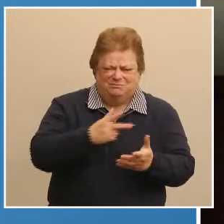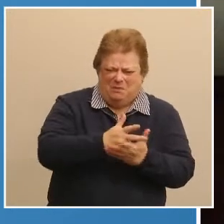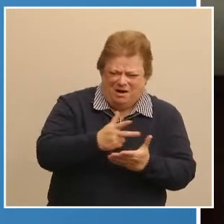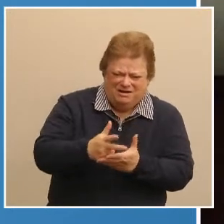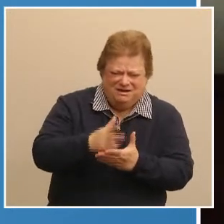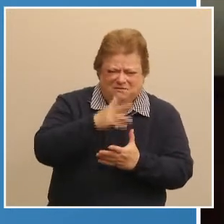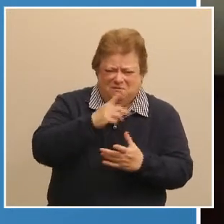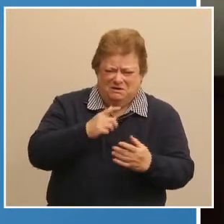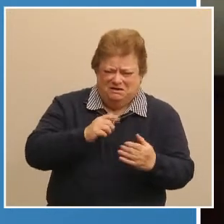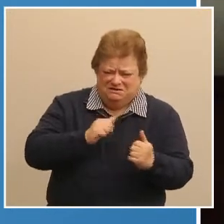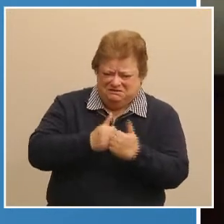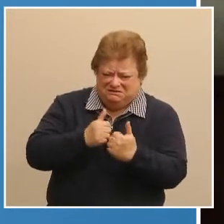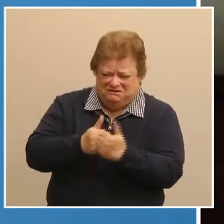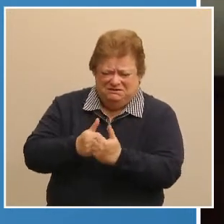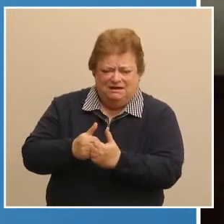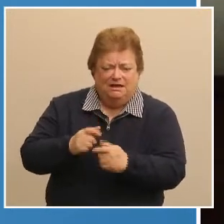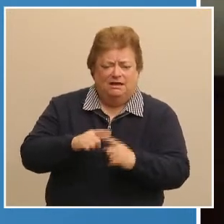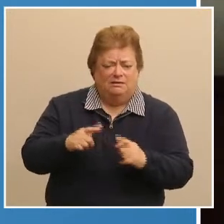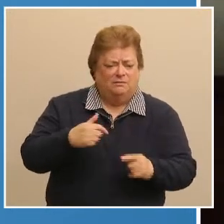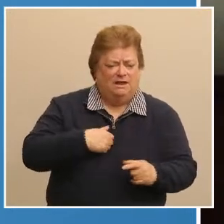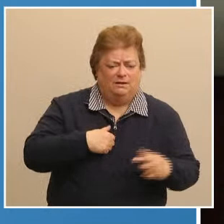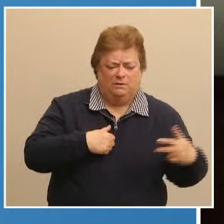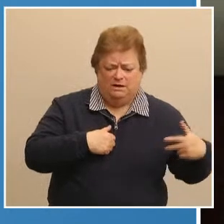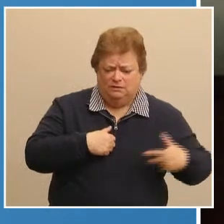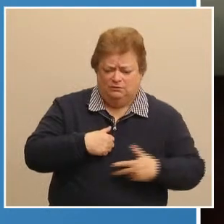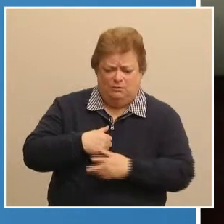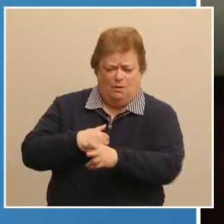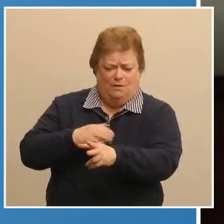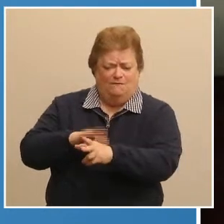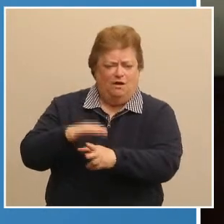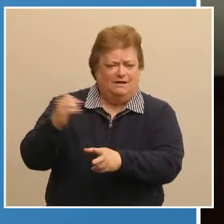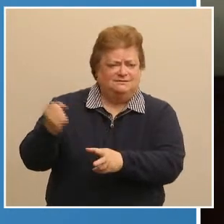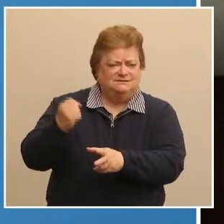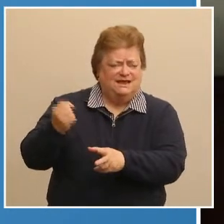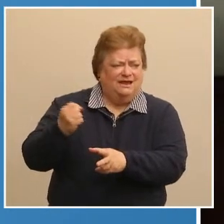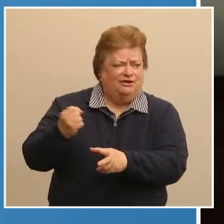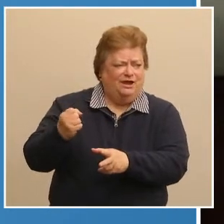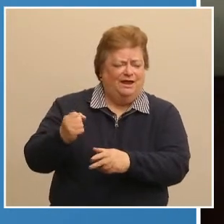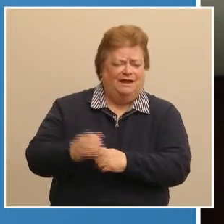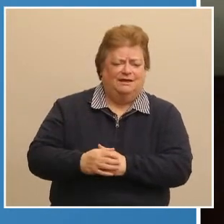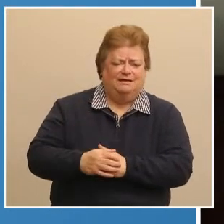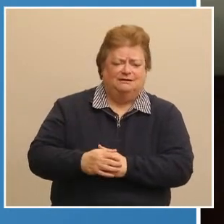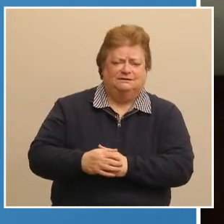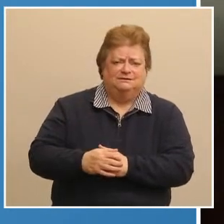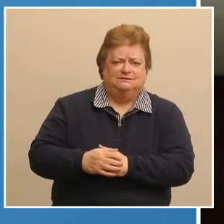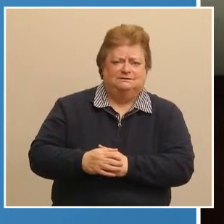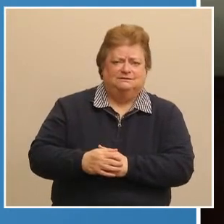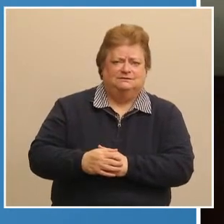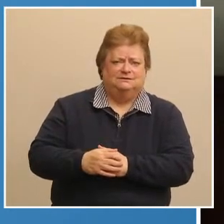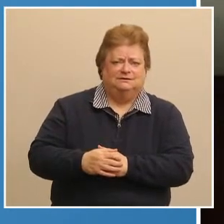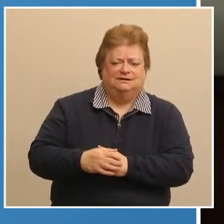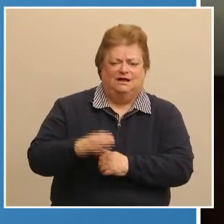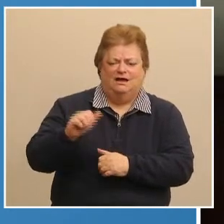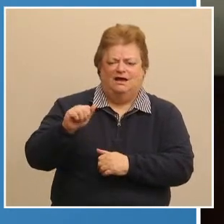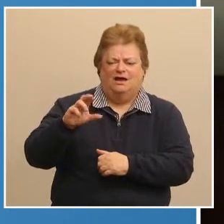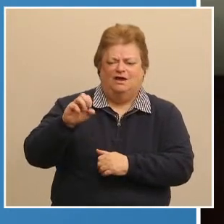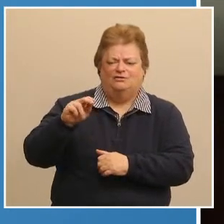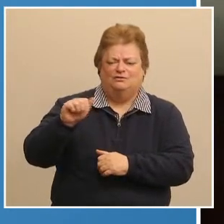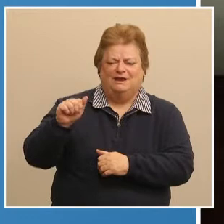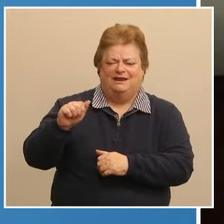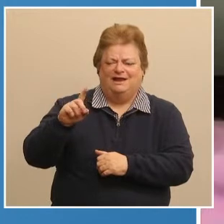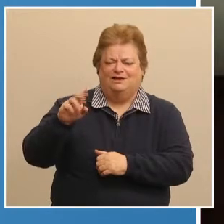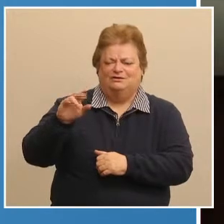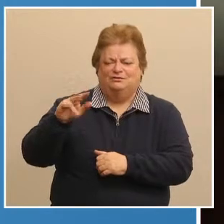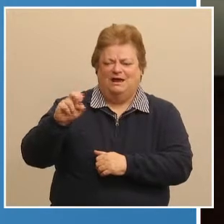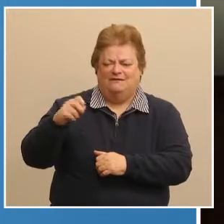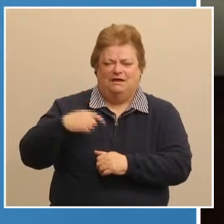But when we drove down on Saturday, found on Arena Drive, there's a